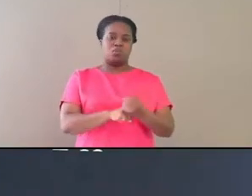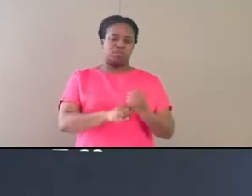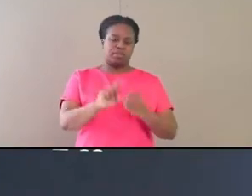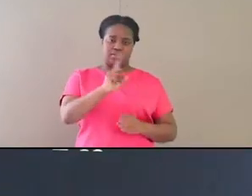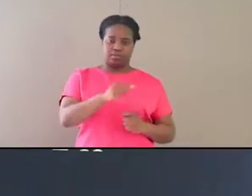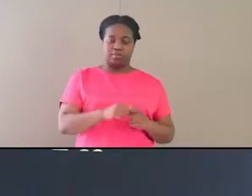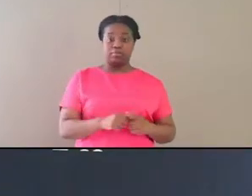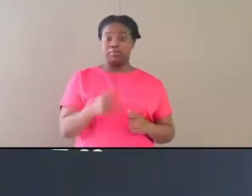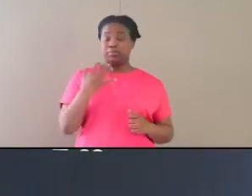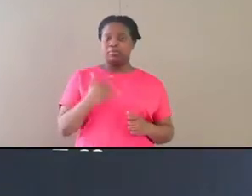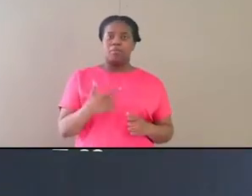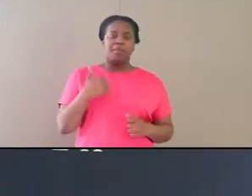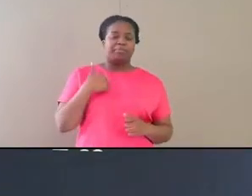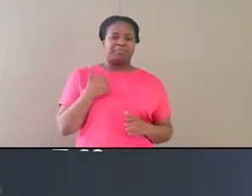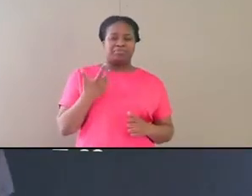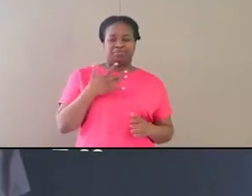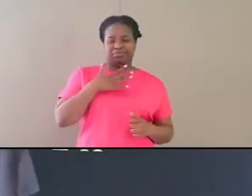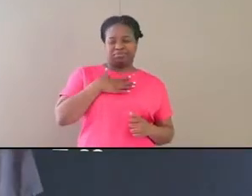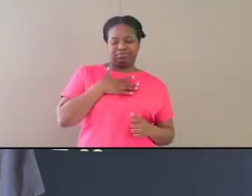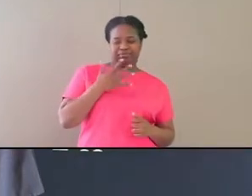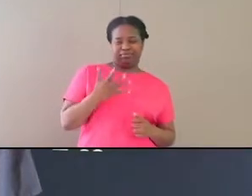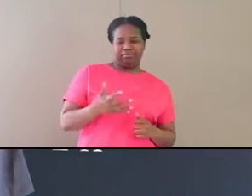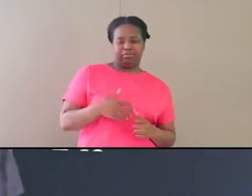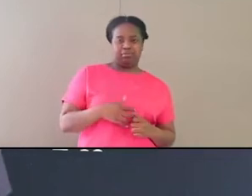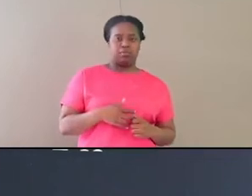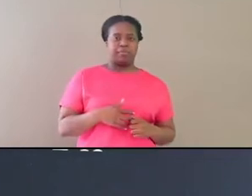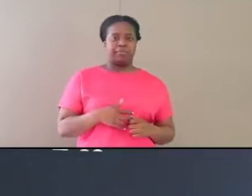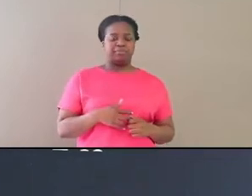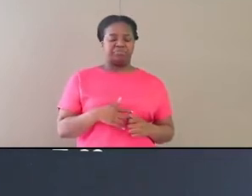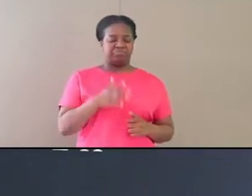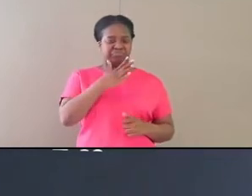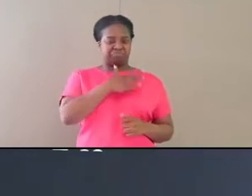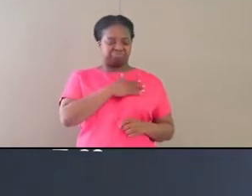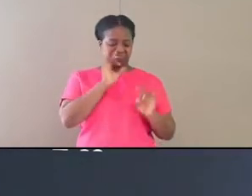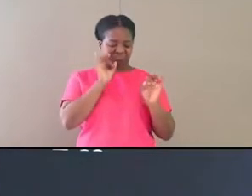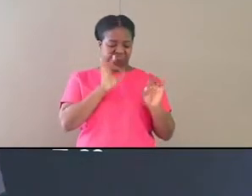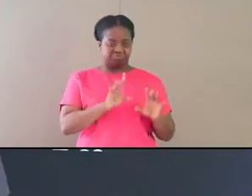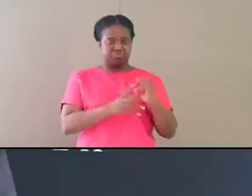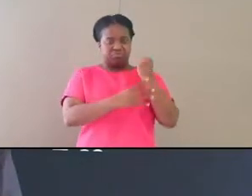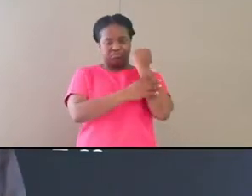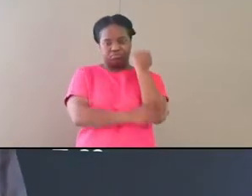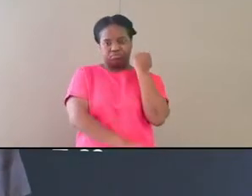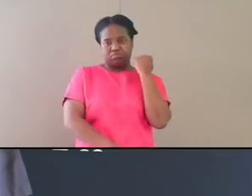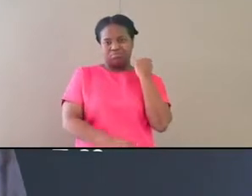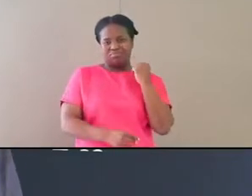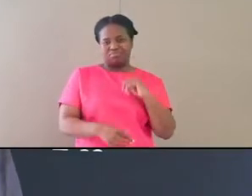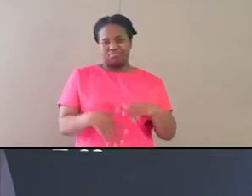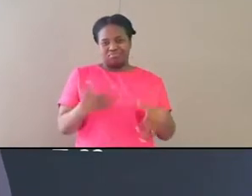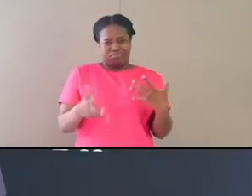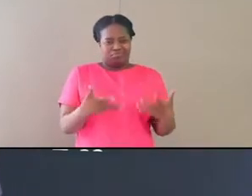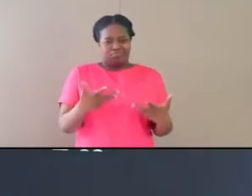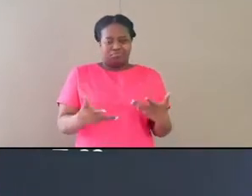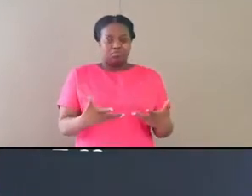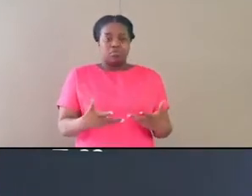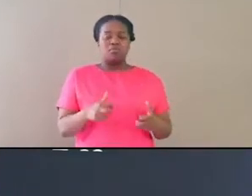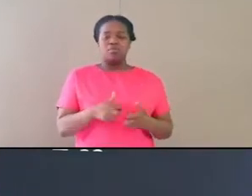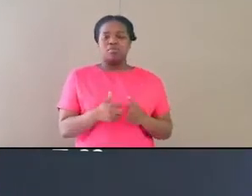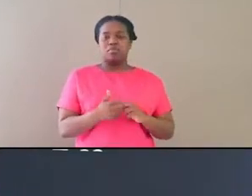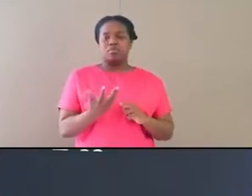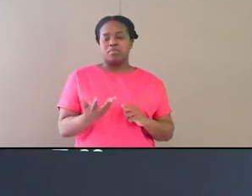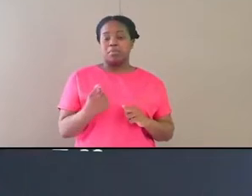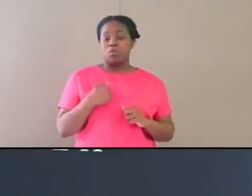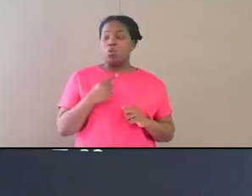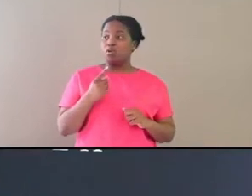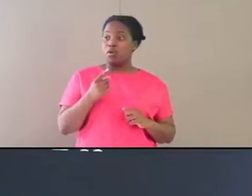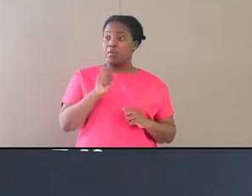if we are unfeeling people, we have no empathy for poor people, and again, like Kath, I'm not going to